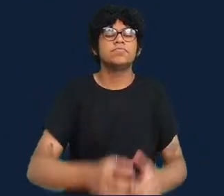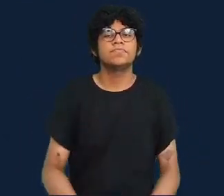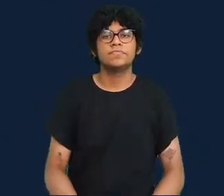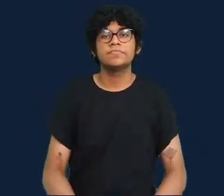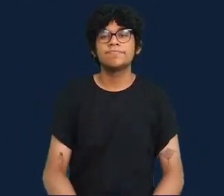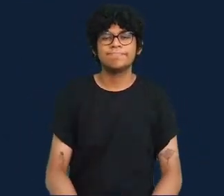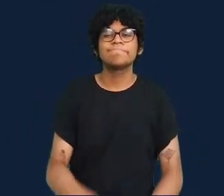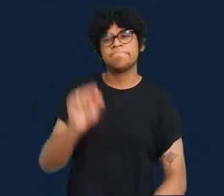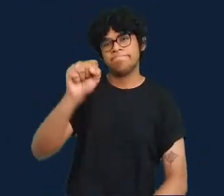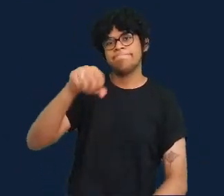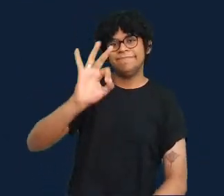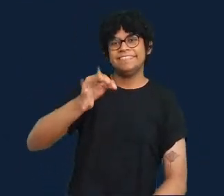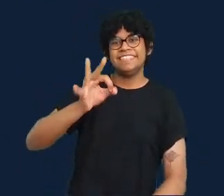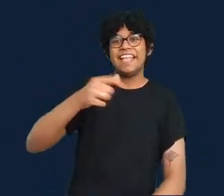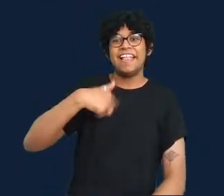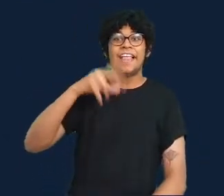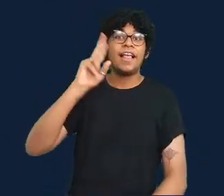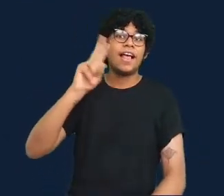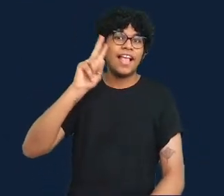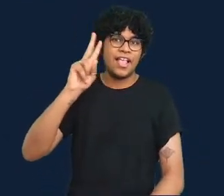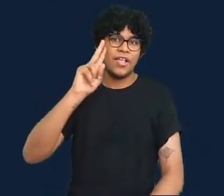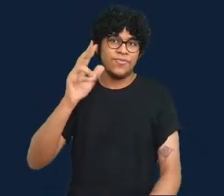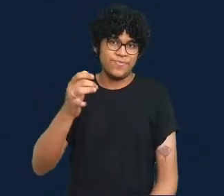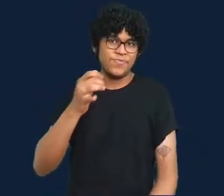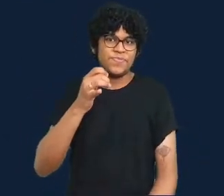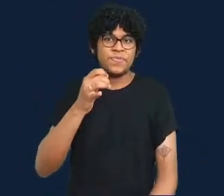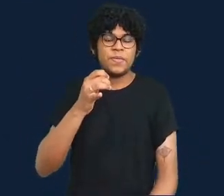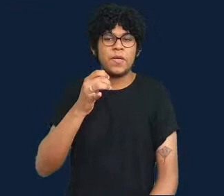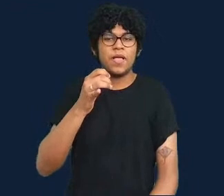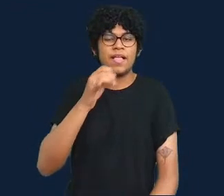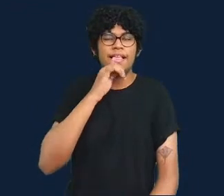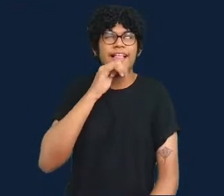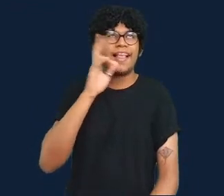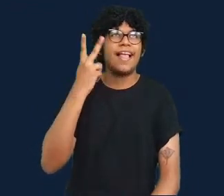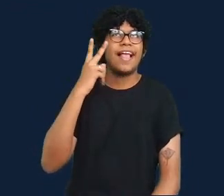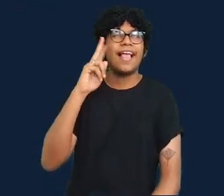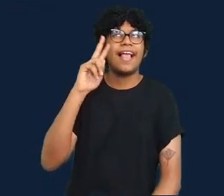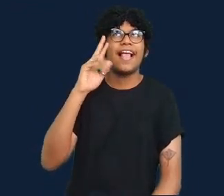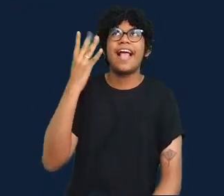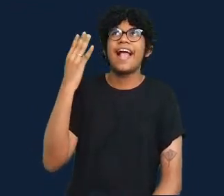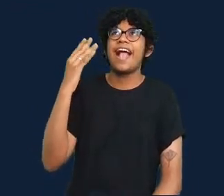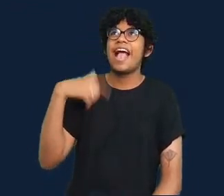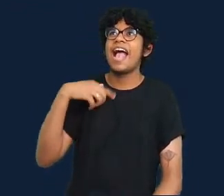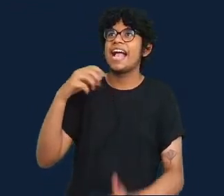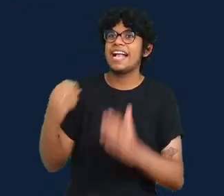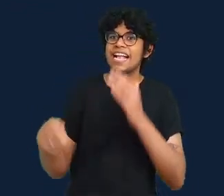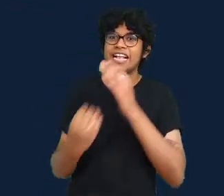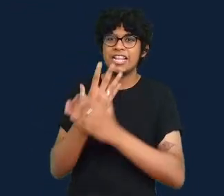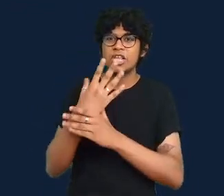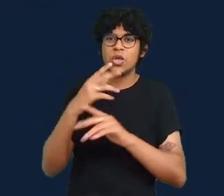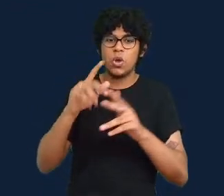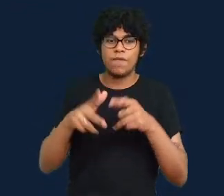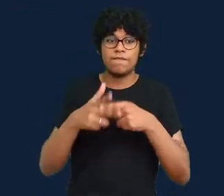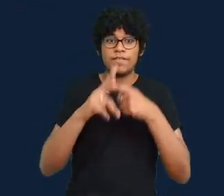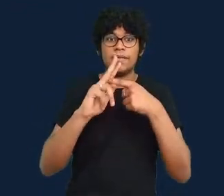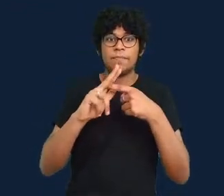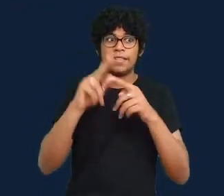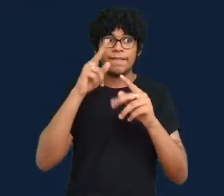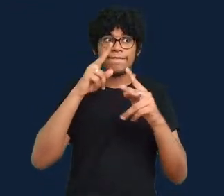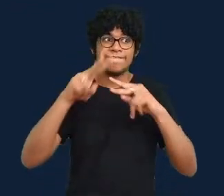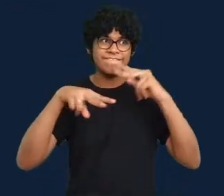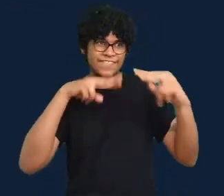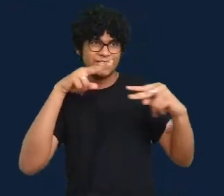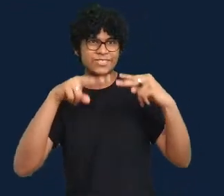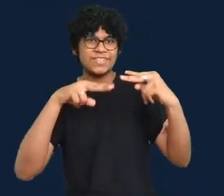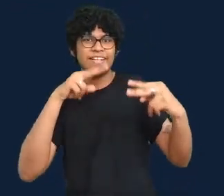a tool for visualizing population, the human terrain, but they used it in a specific story, population